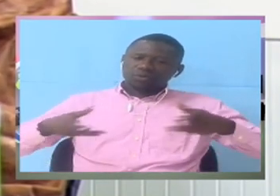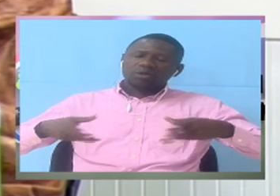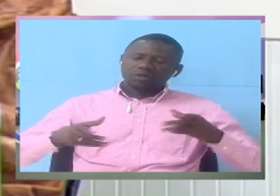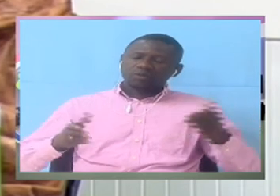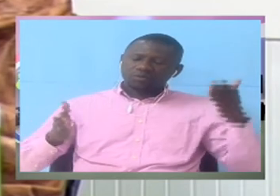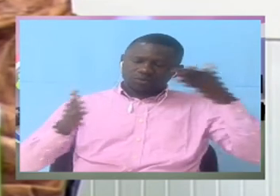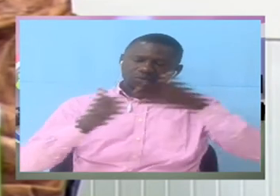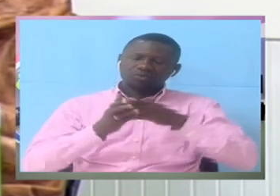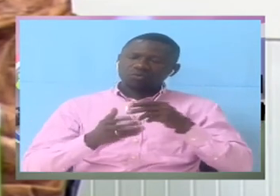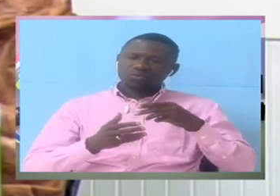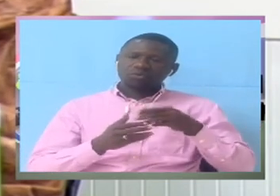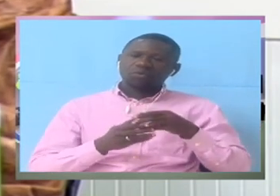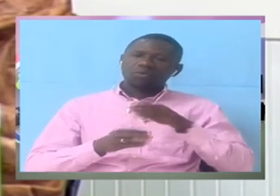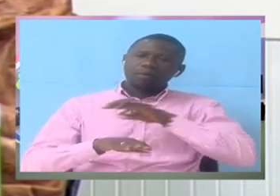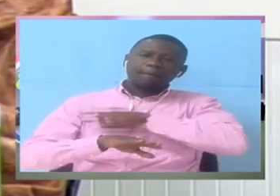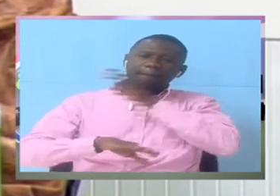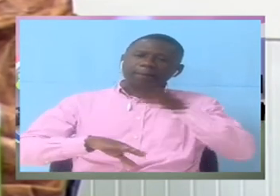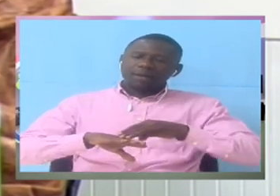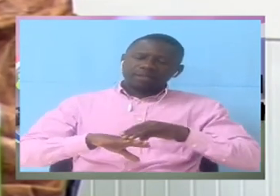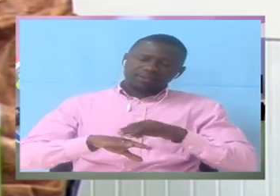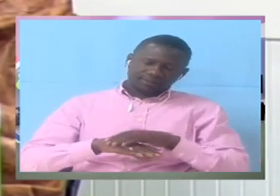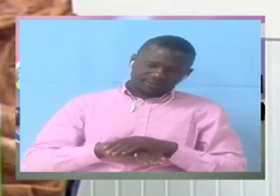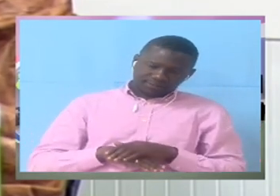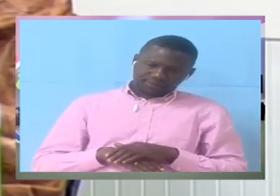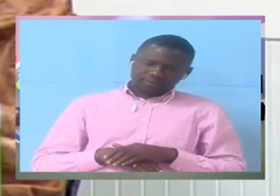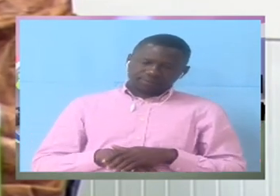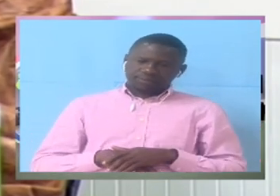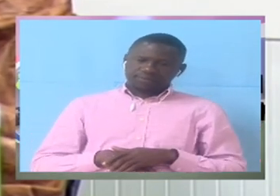momento kafojele.